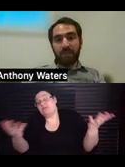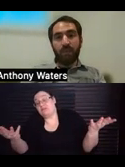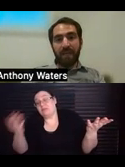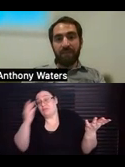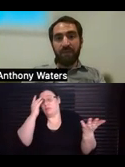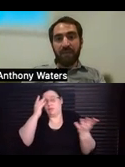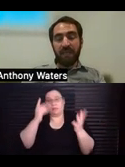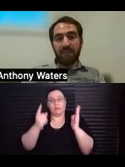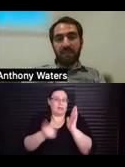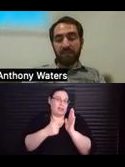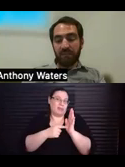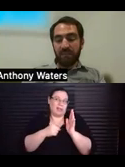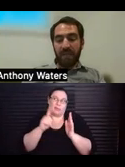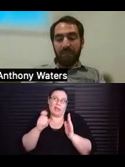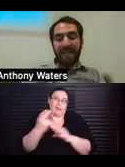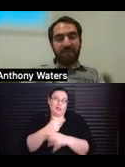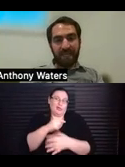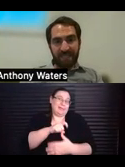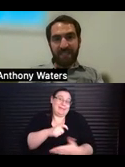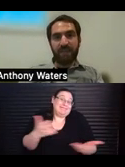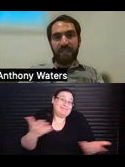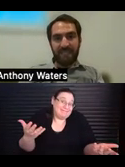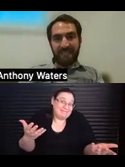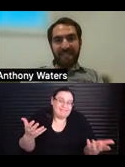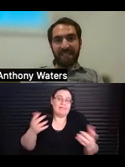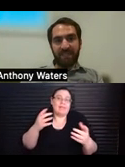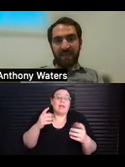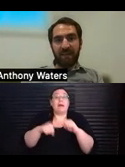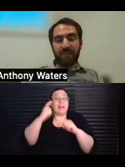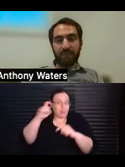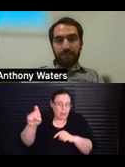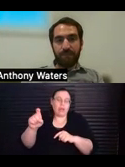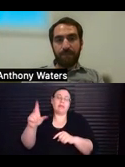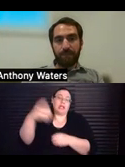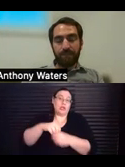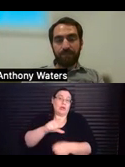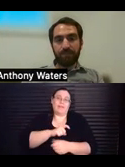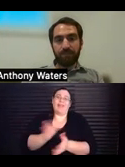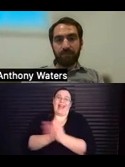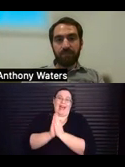sometimes that's what we have to utilize. But ask for that CIT trained officer.